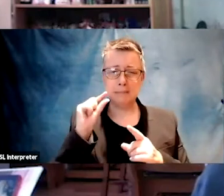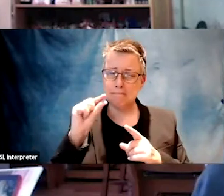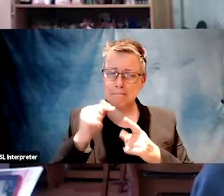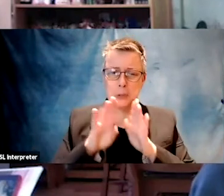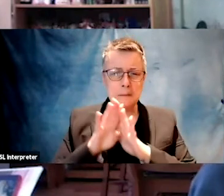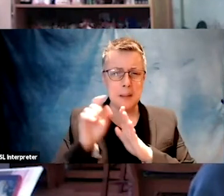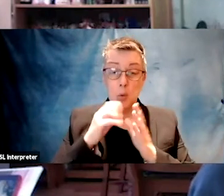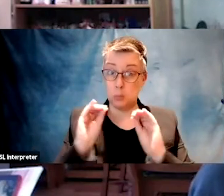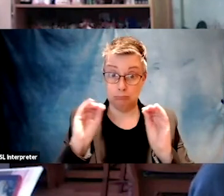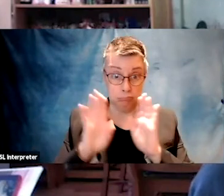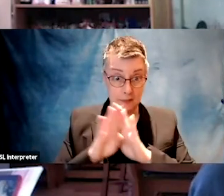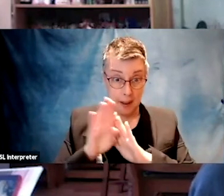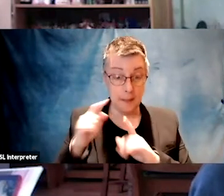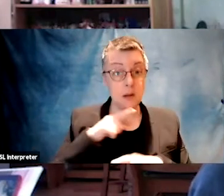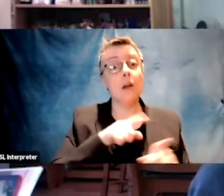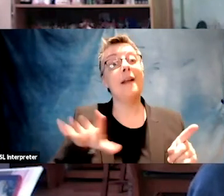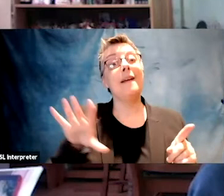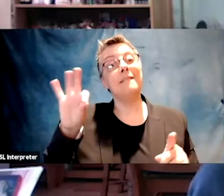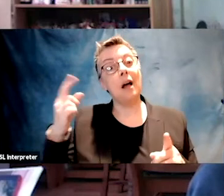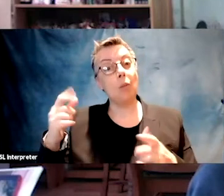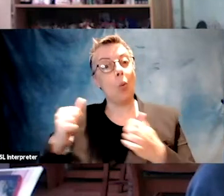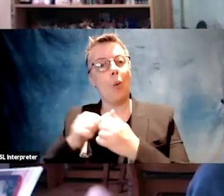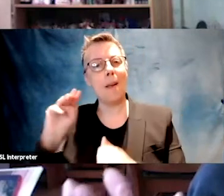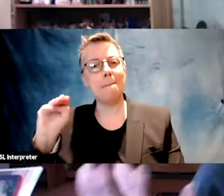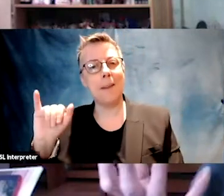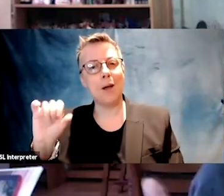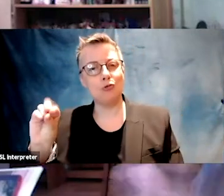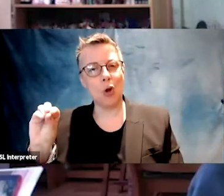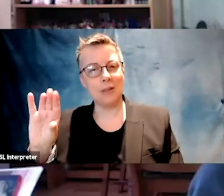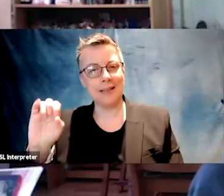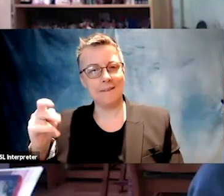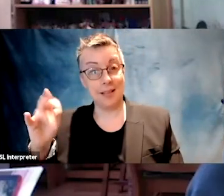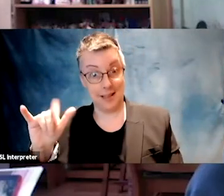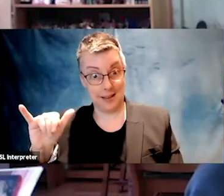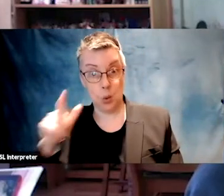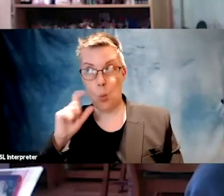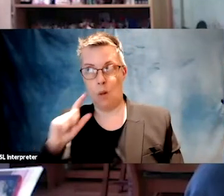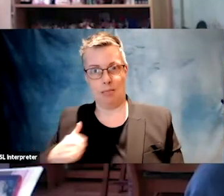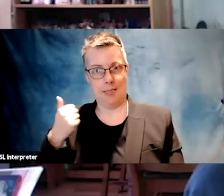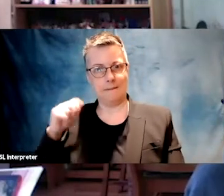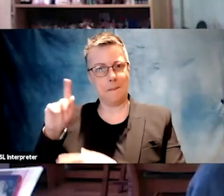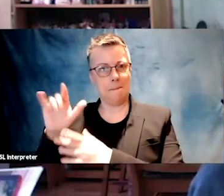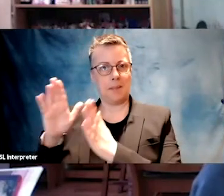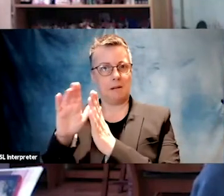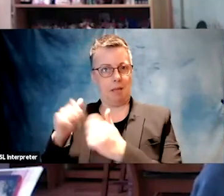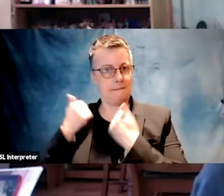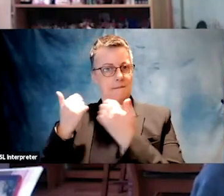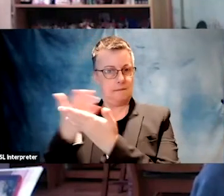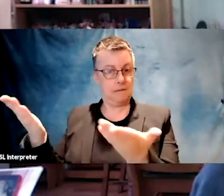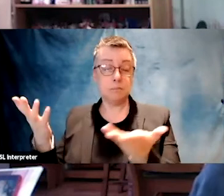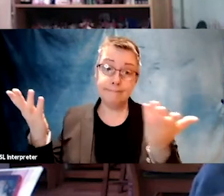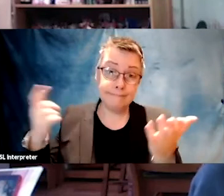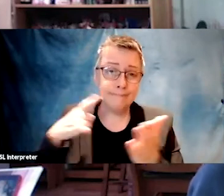the person would find someone with microcephaly who's had a public life in some way. So whether someone's